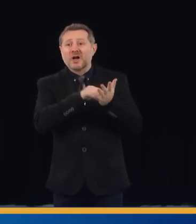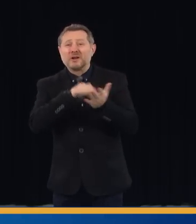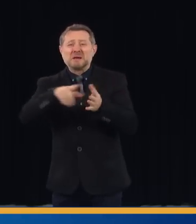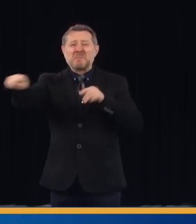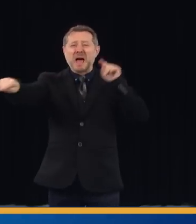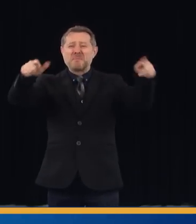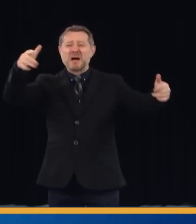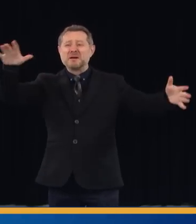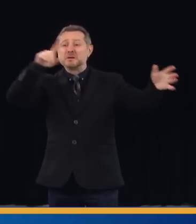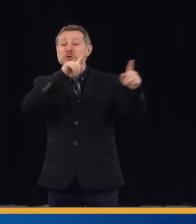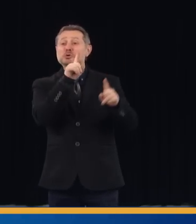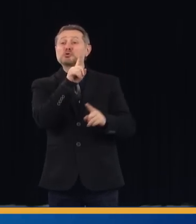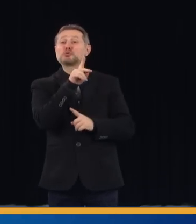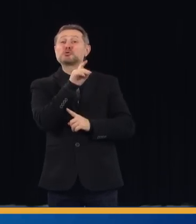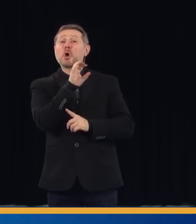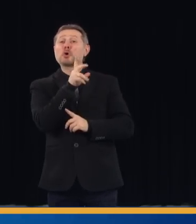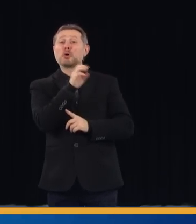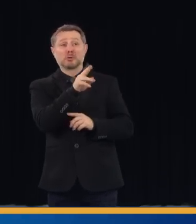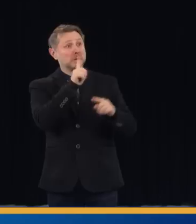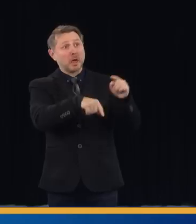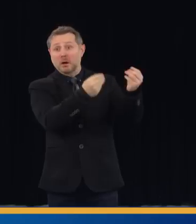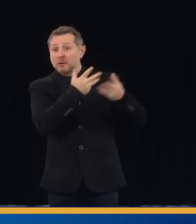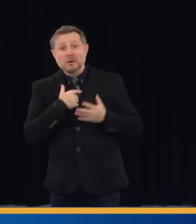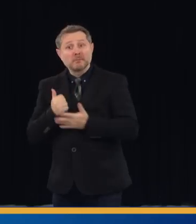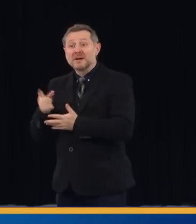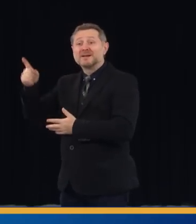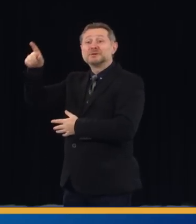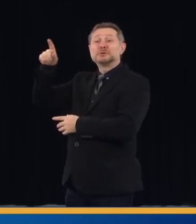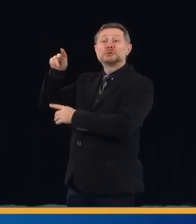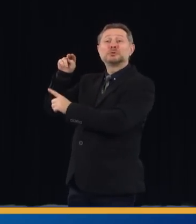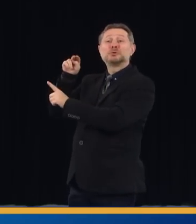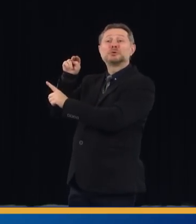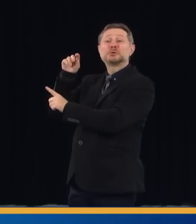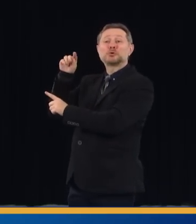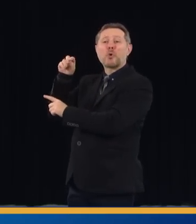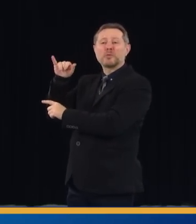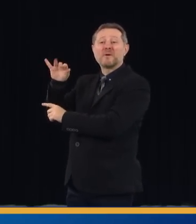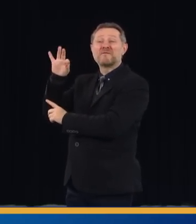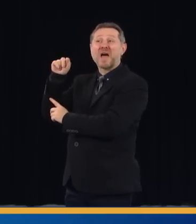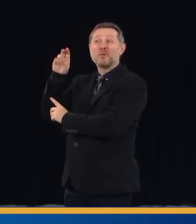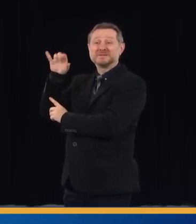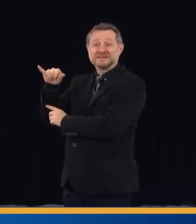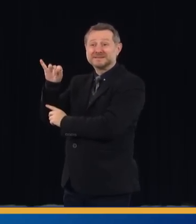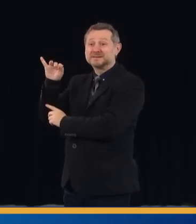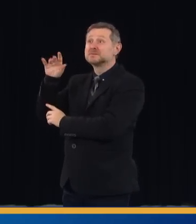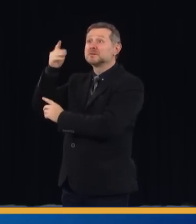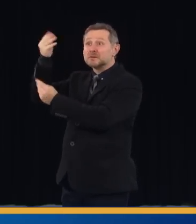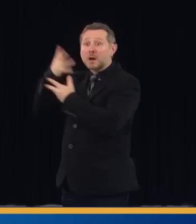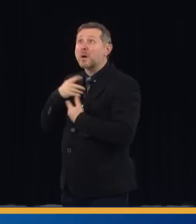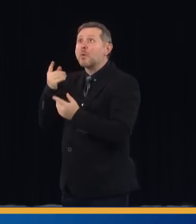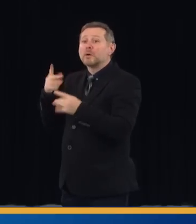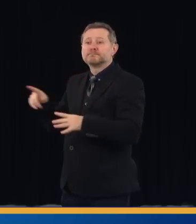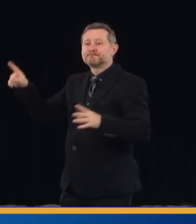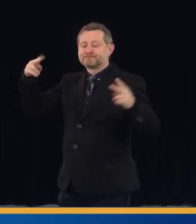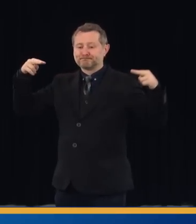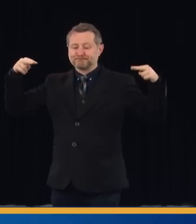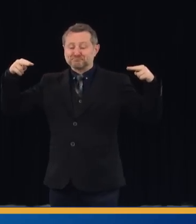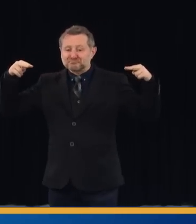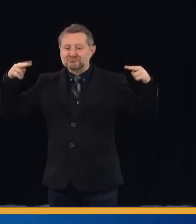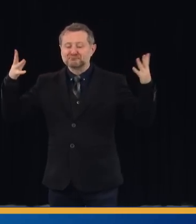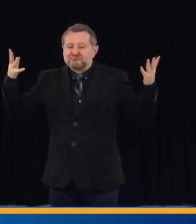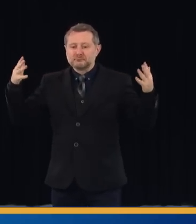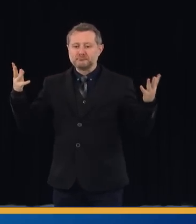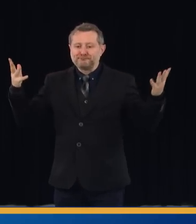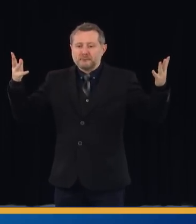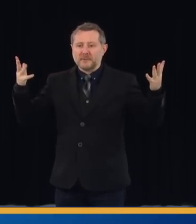anything, and Tony Fauci can't tell me anything because nobody really knows. And this situation